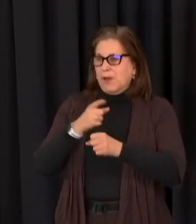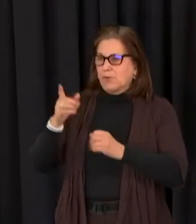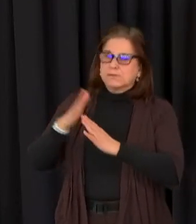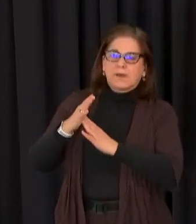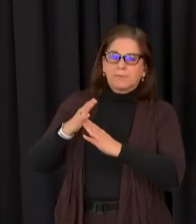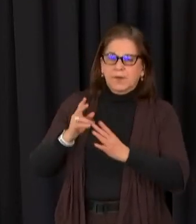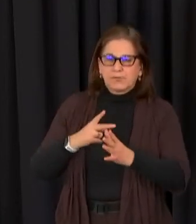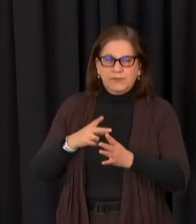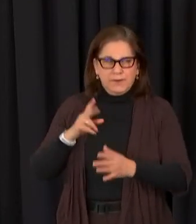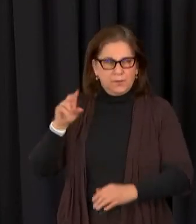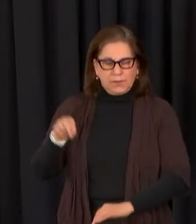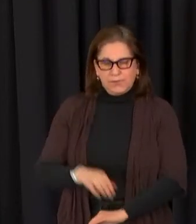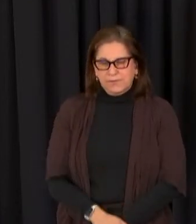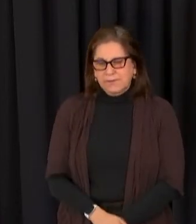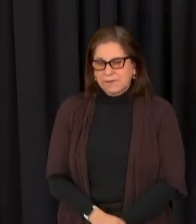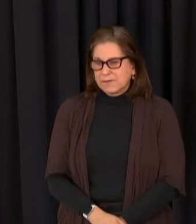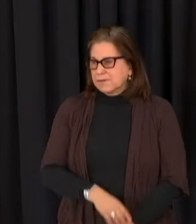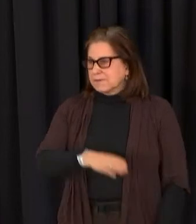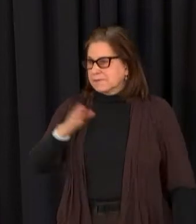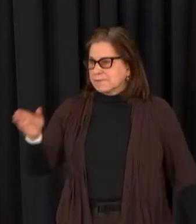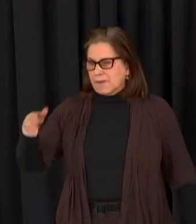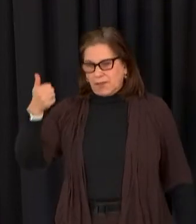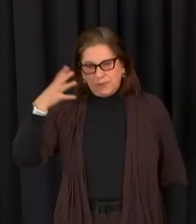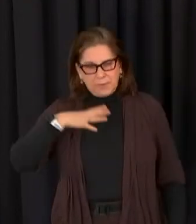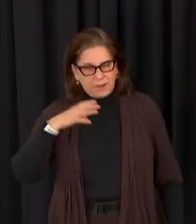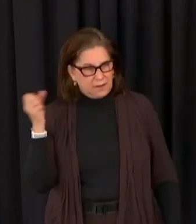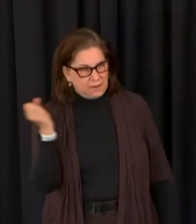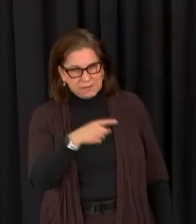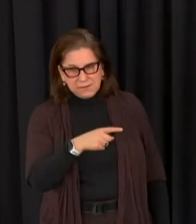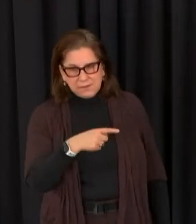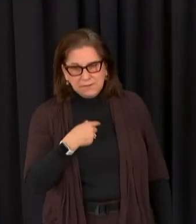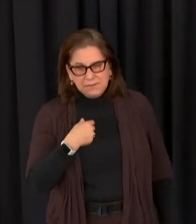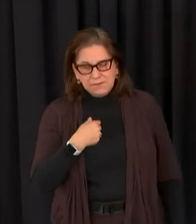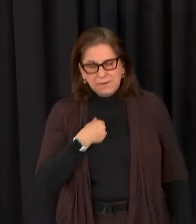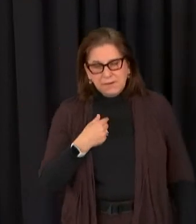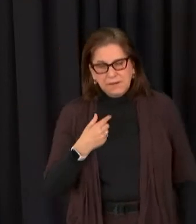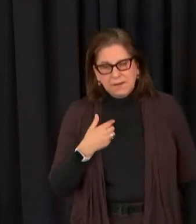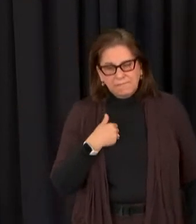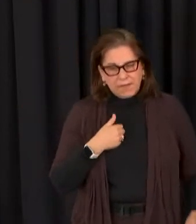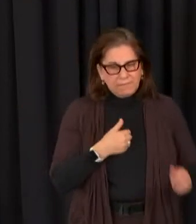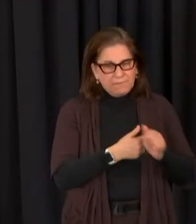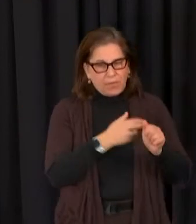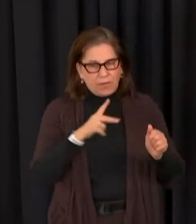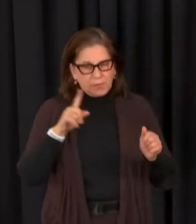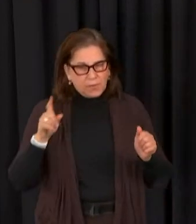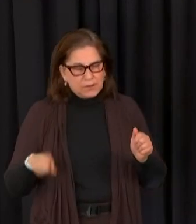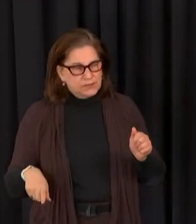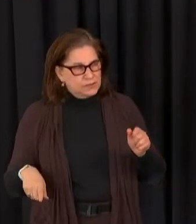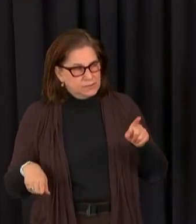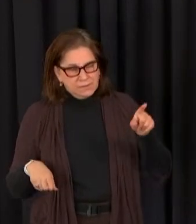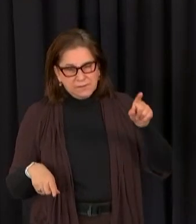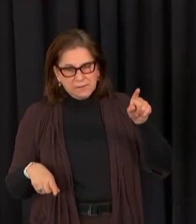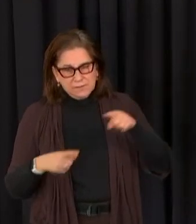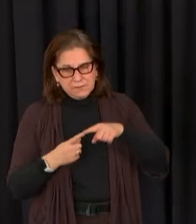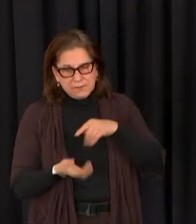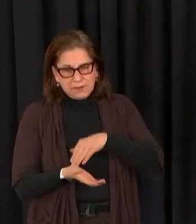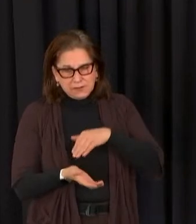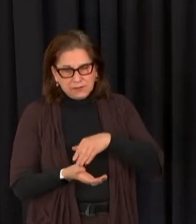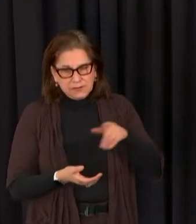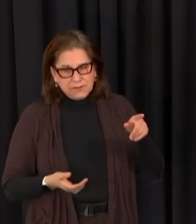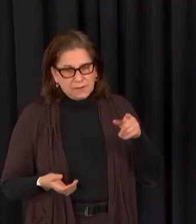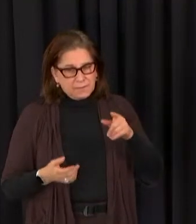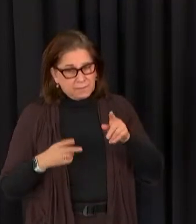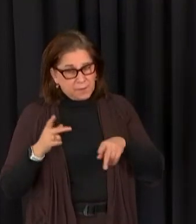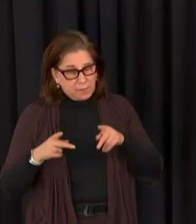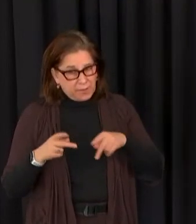Yes, Michael. So following up on that, is that the primary reason why you're not asking everyone to make or pre-register right now, is